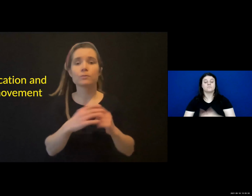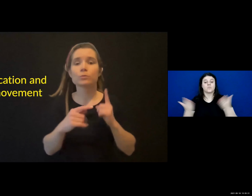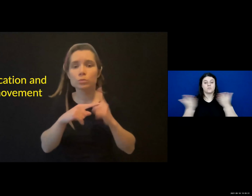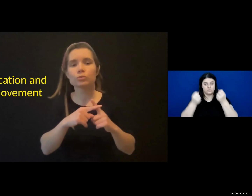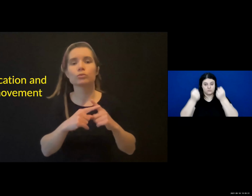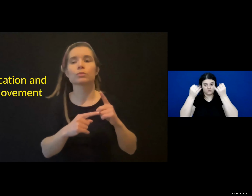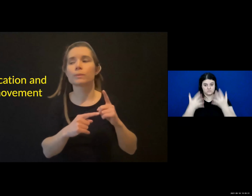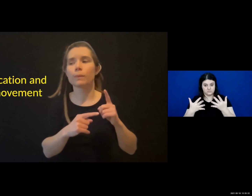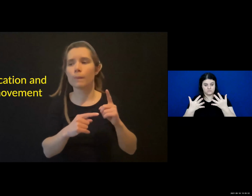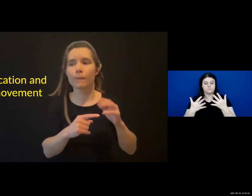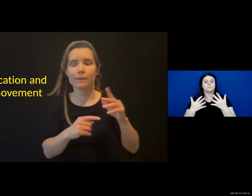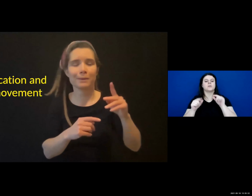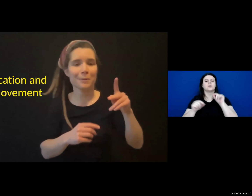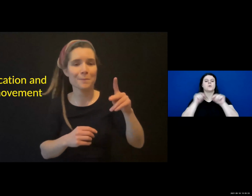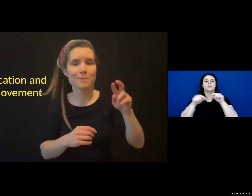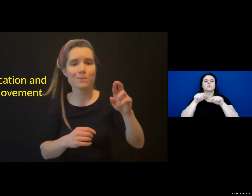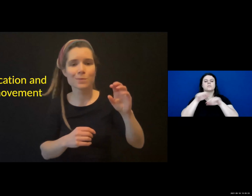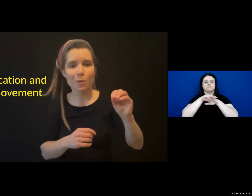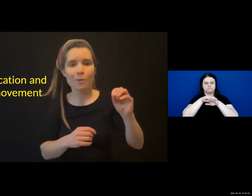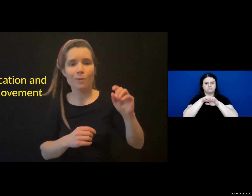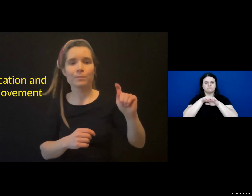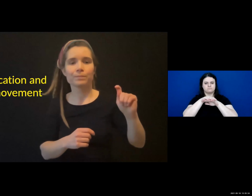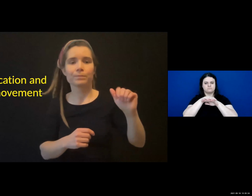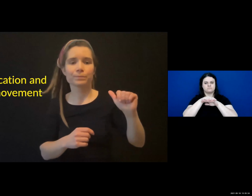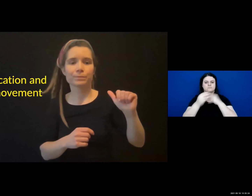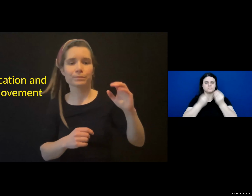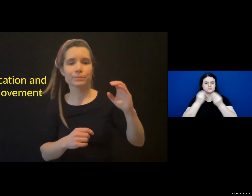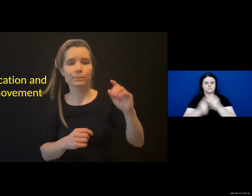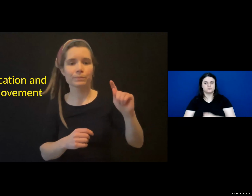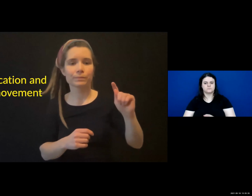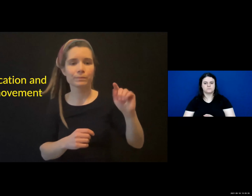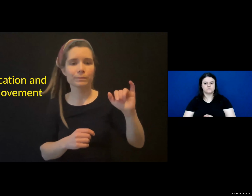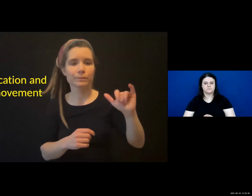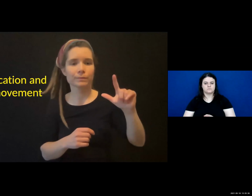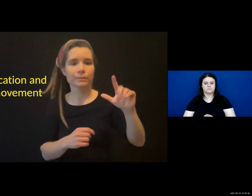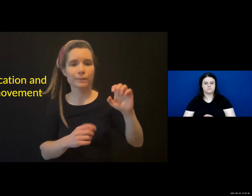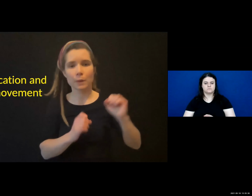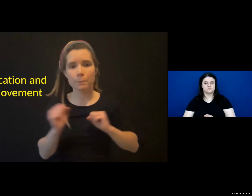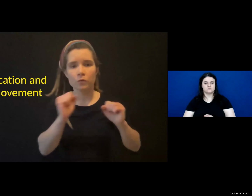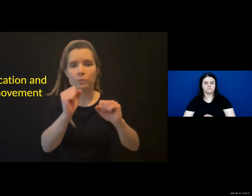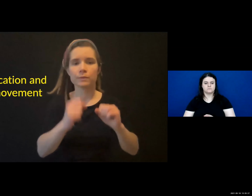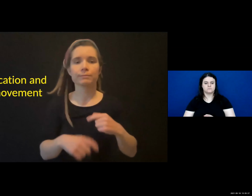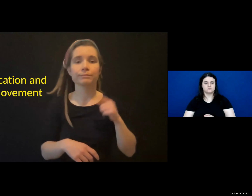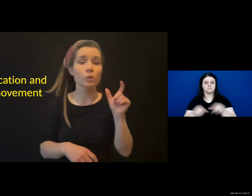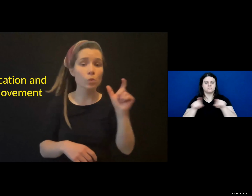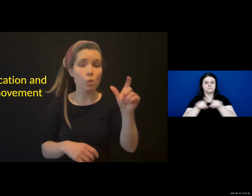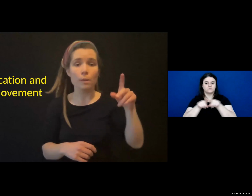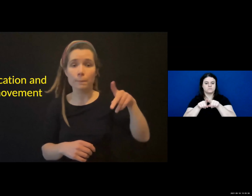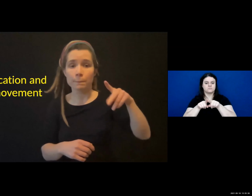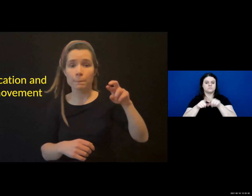you about tactile sign language and protactile